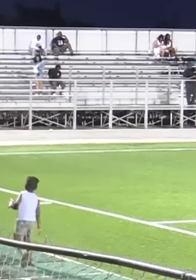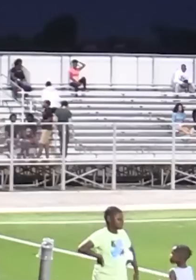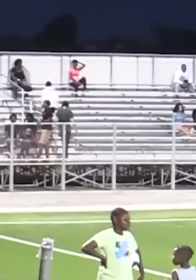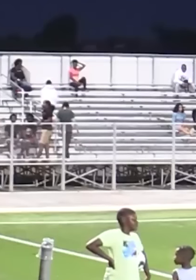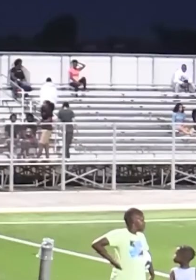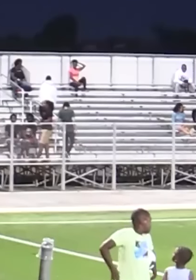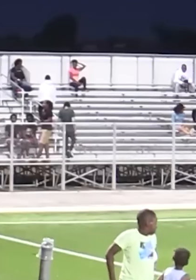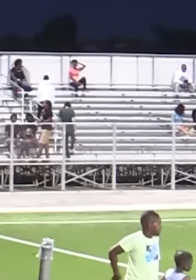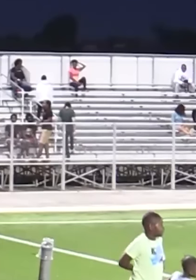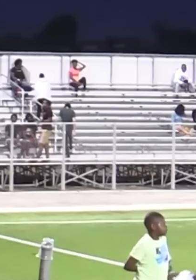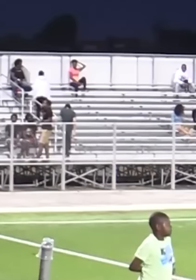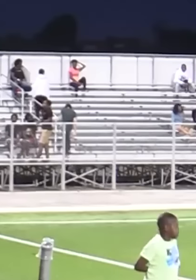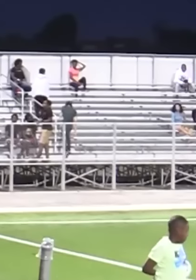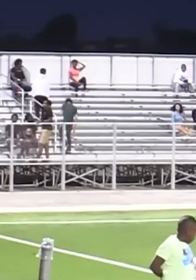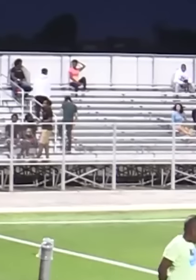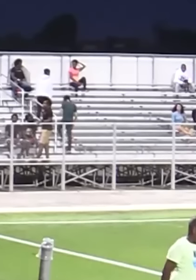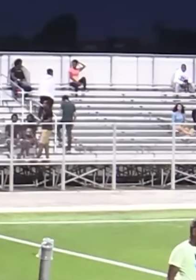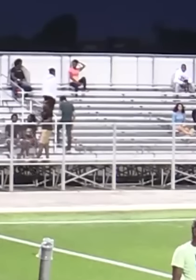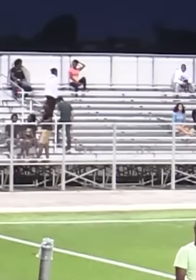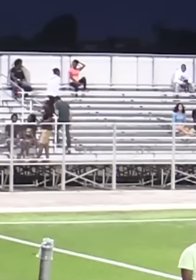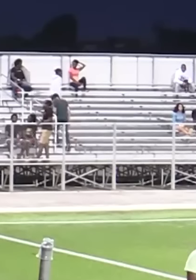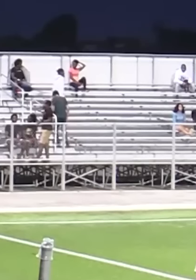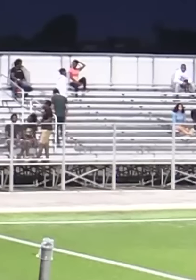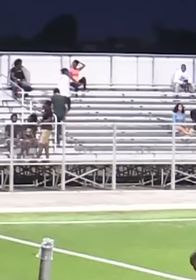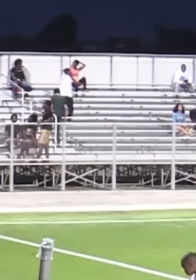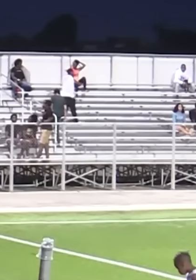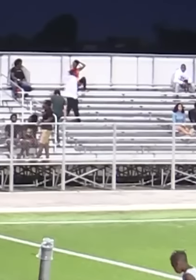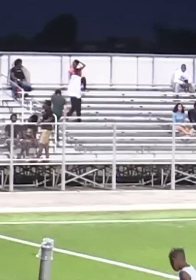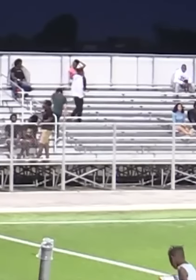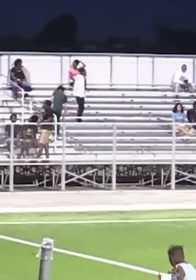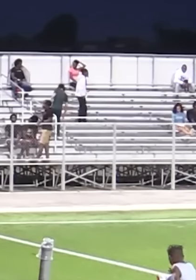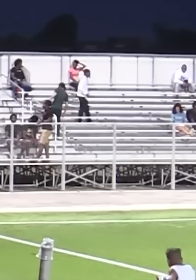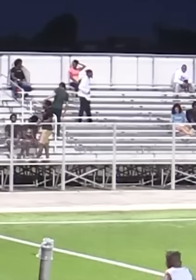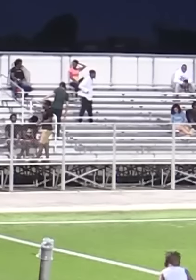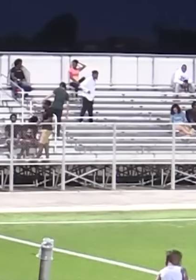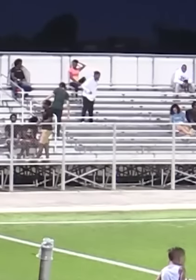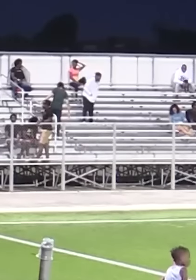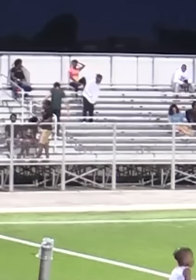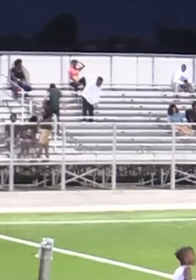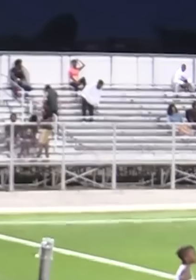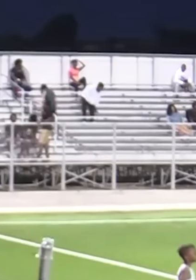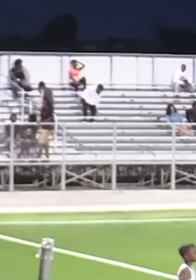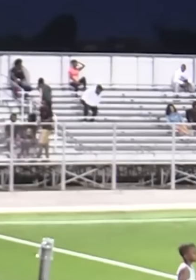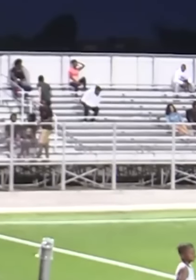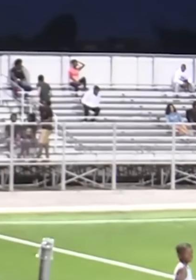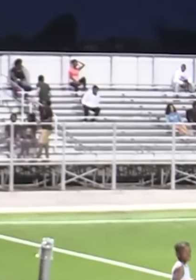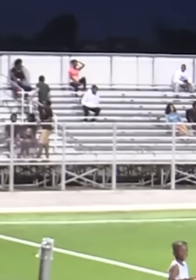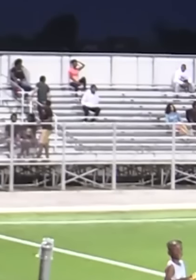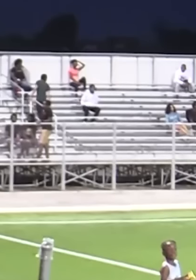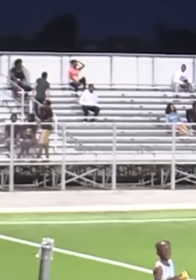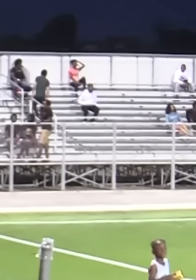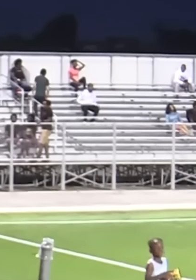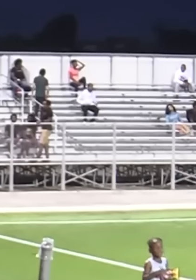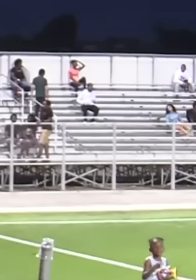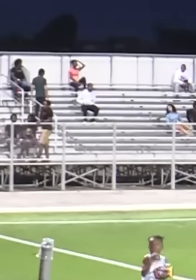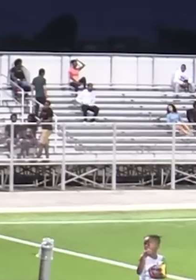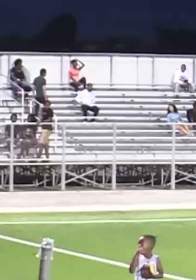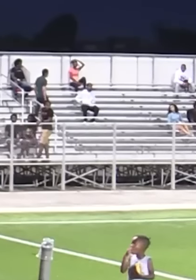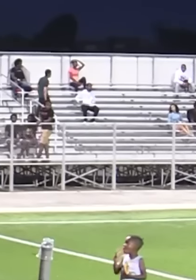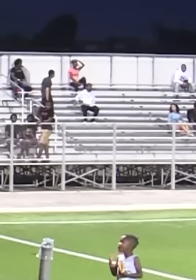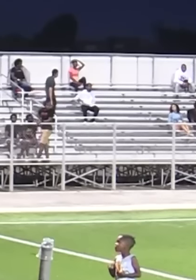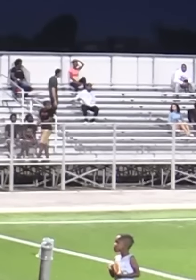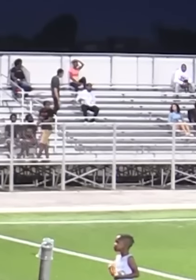football. Next week Saturday, which is the 21st, we should have the semi-finals, the 3rd place, and